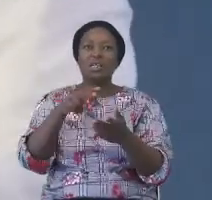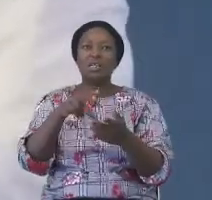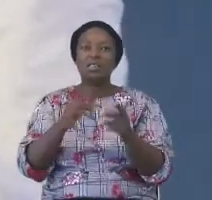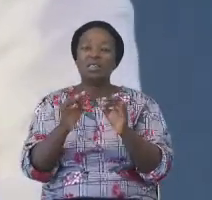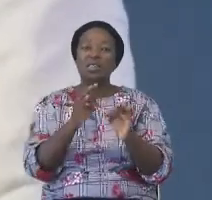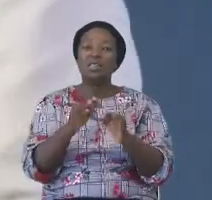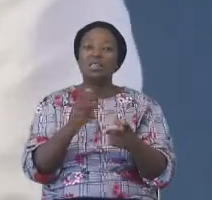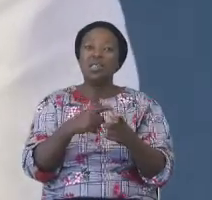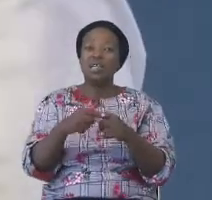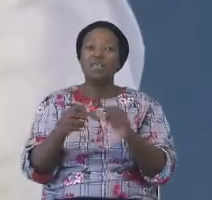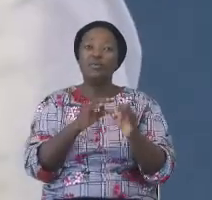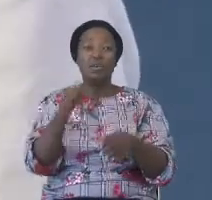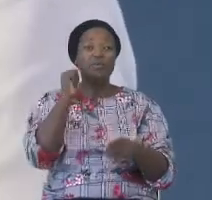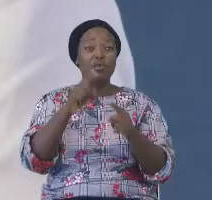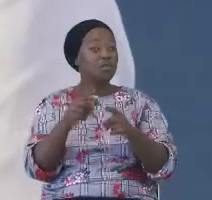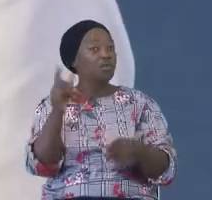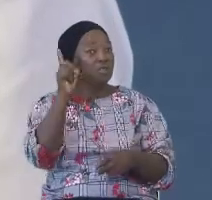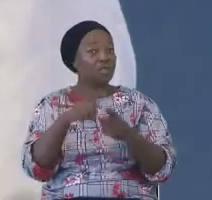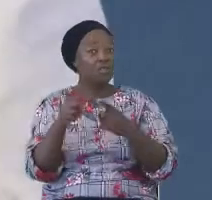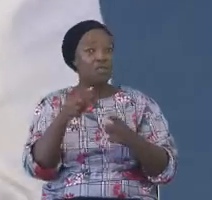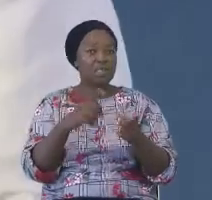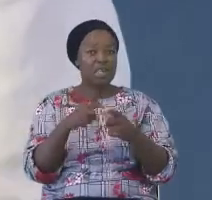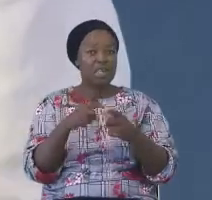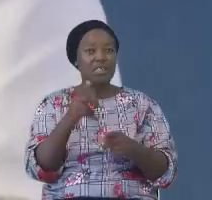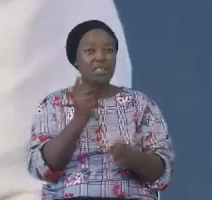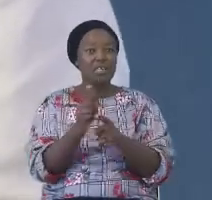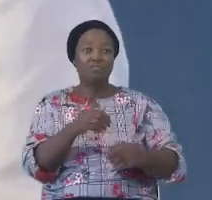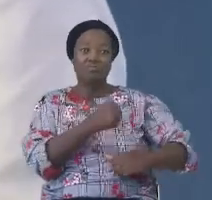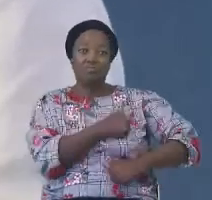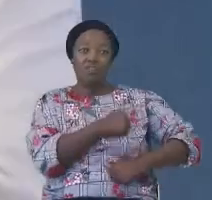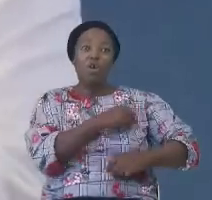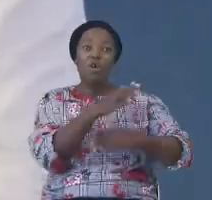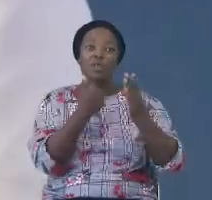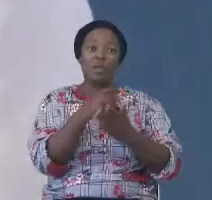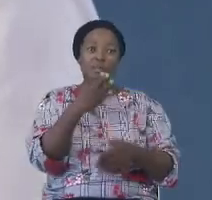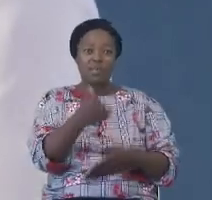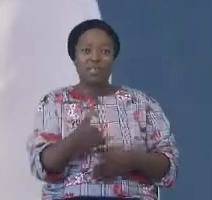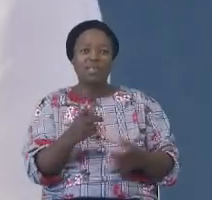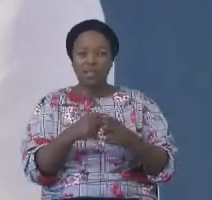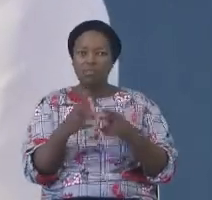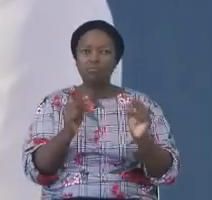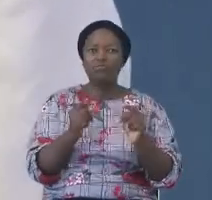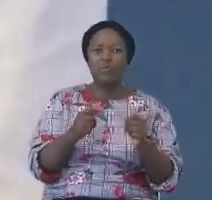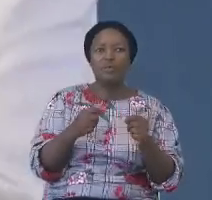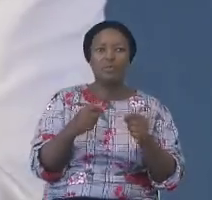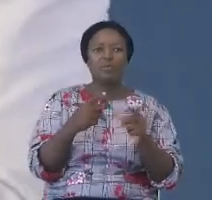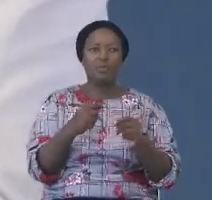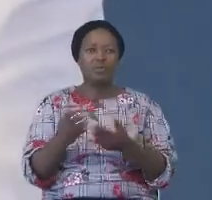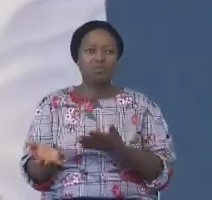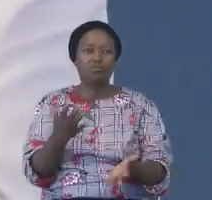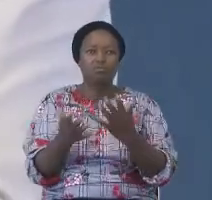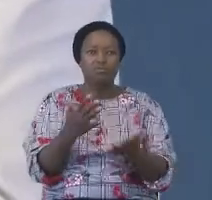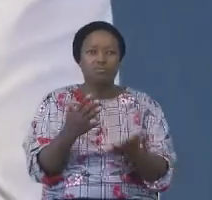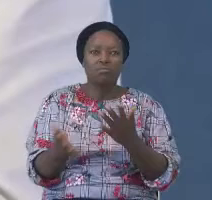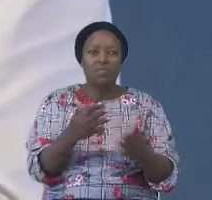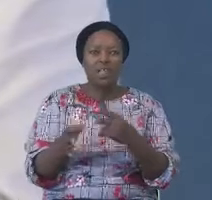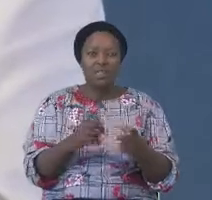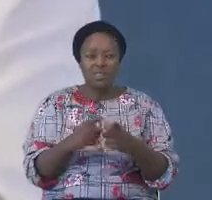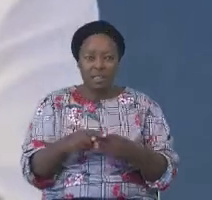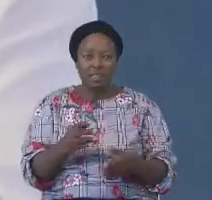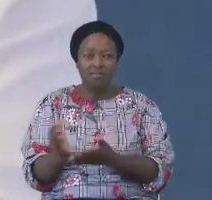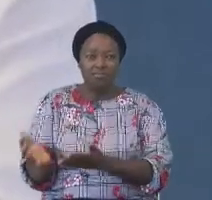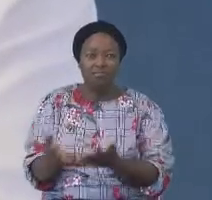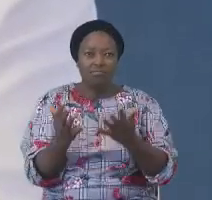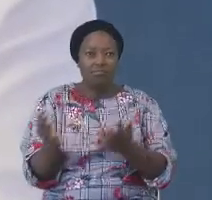the soldiers they all are out and if he doesn't take your word he looks at those soldiers and they're